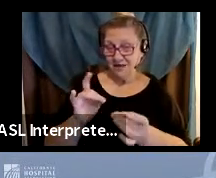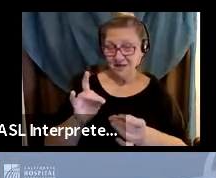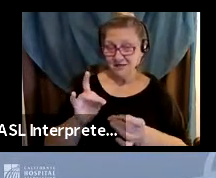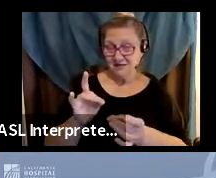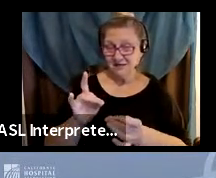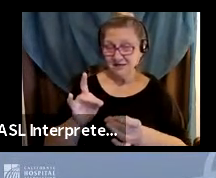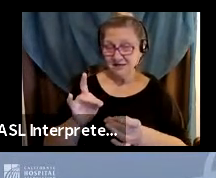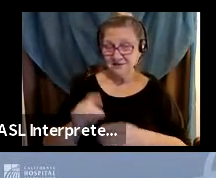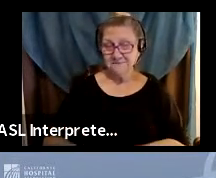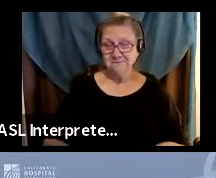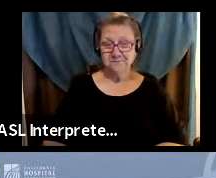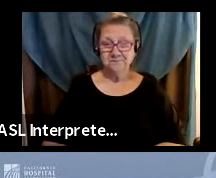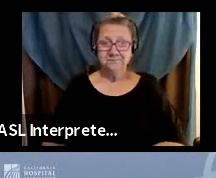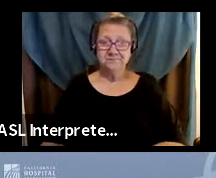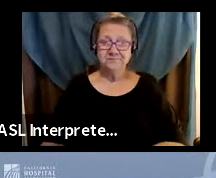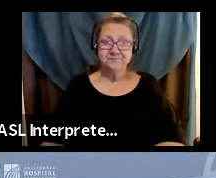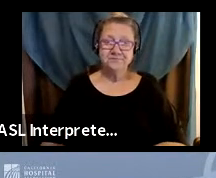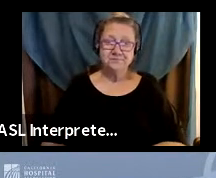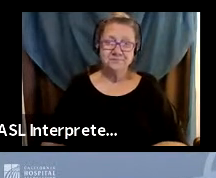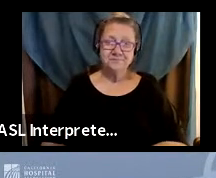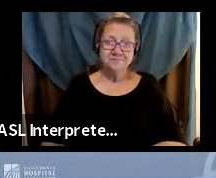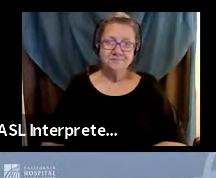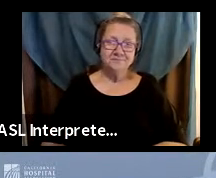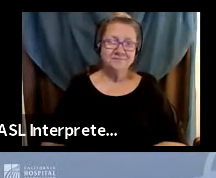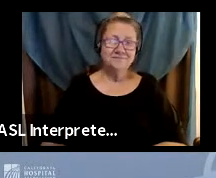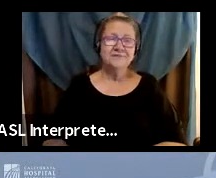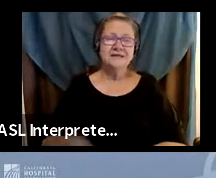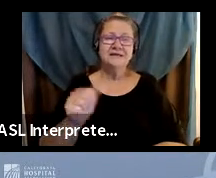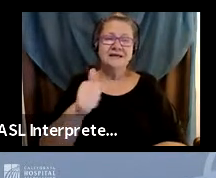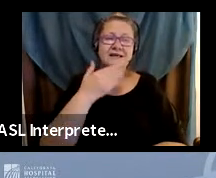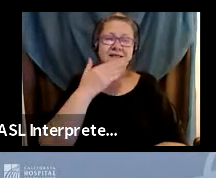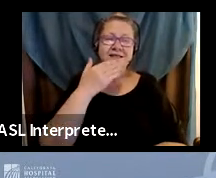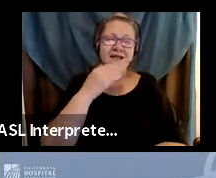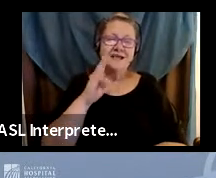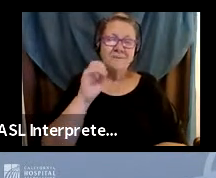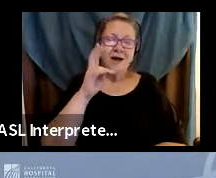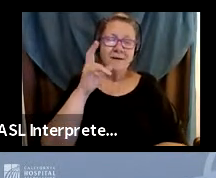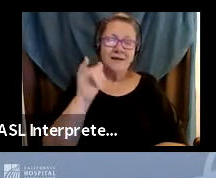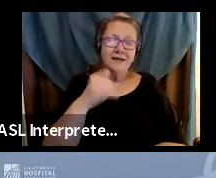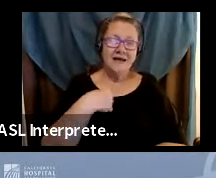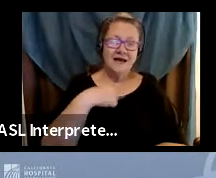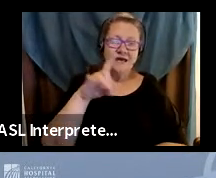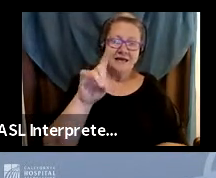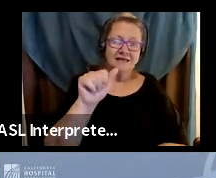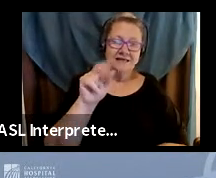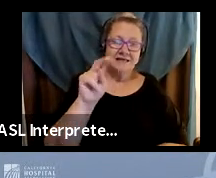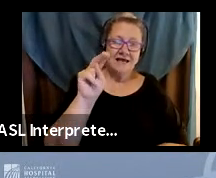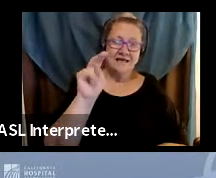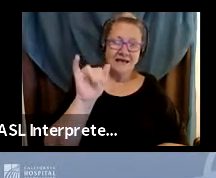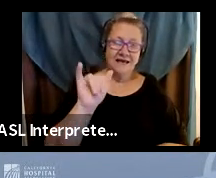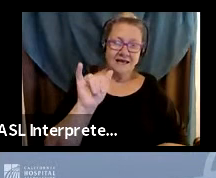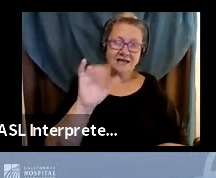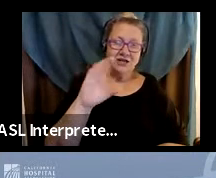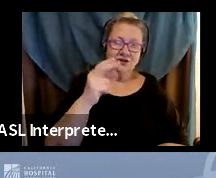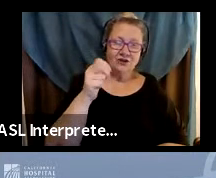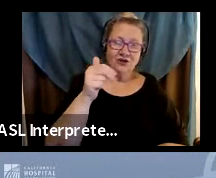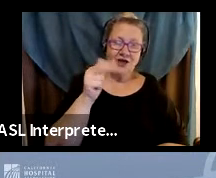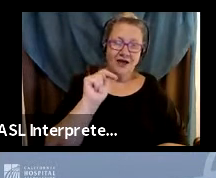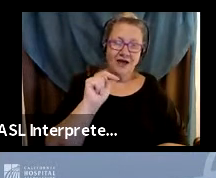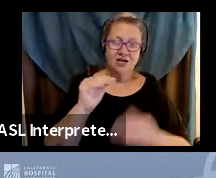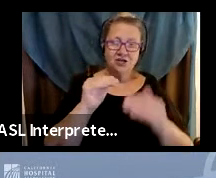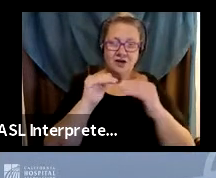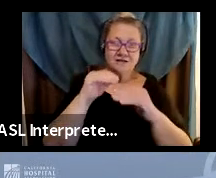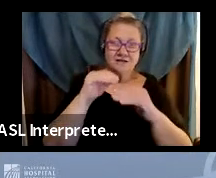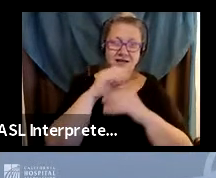go to Kieran and Dee. Great, thanks, Bobby. Hi, everyone. Denny Chan, Justice and Aging. I want to give a big thank